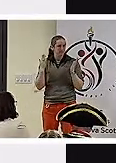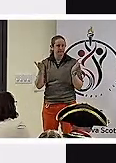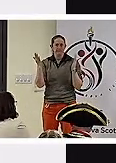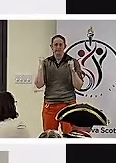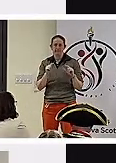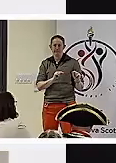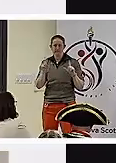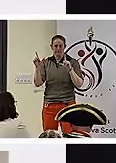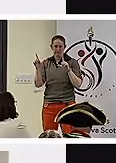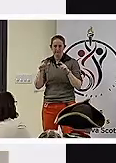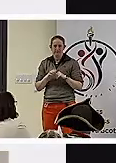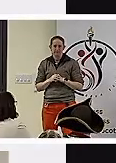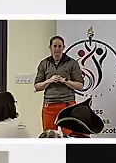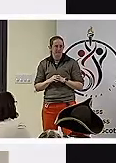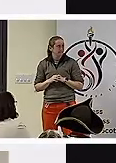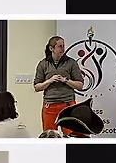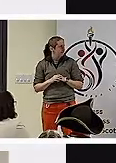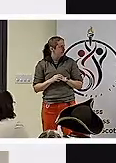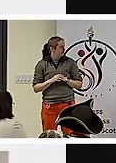slide.